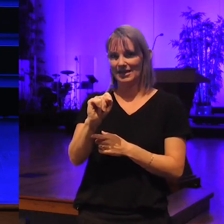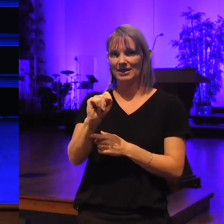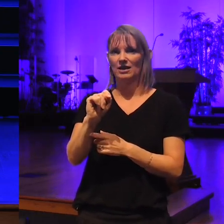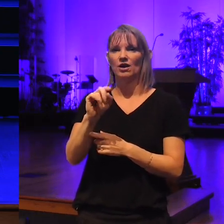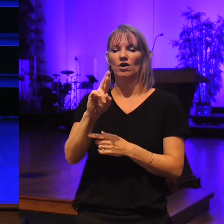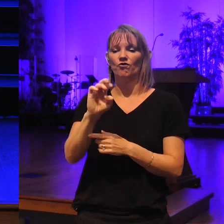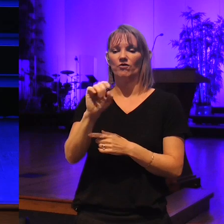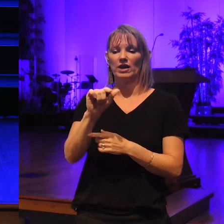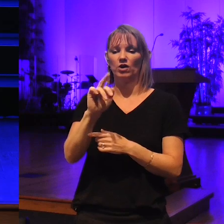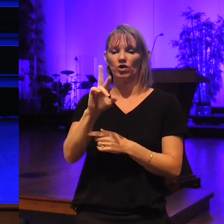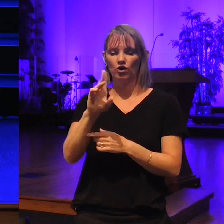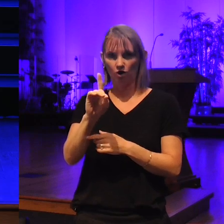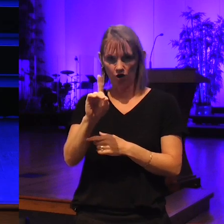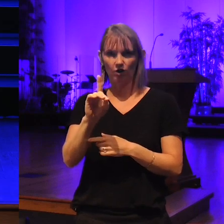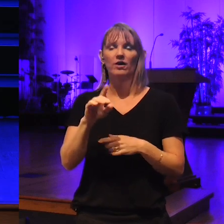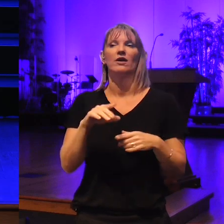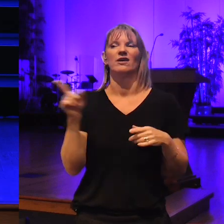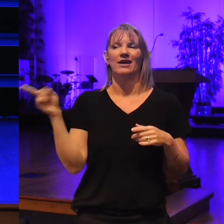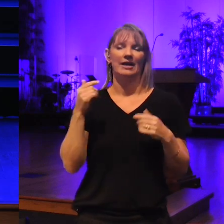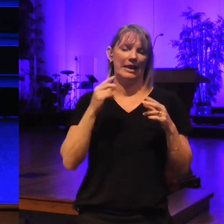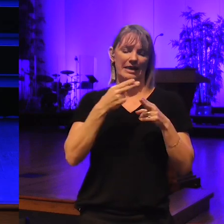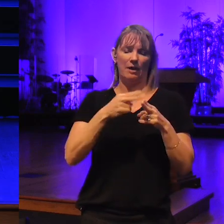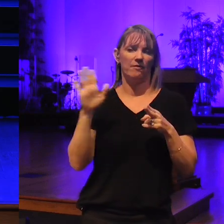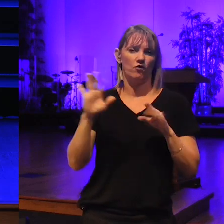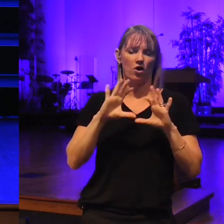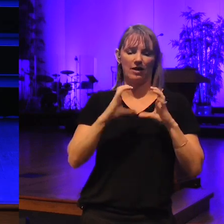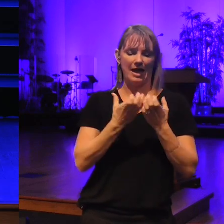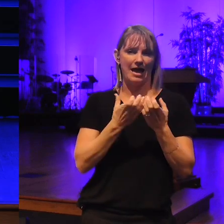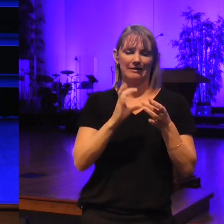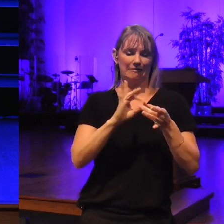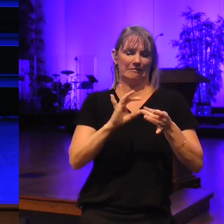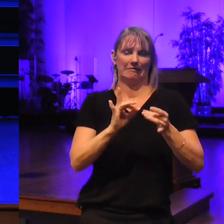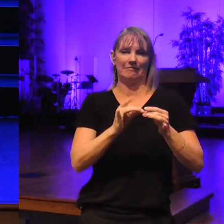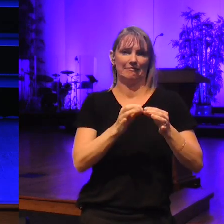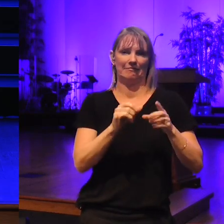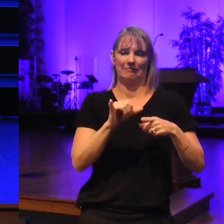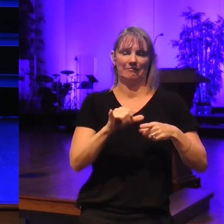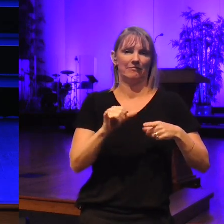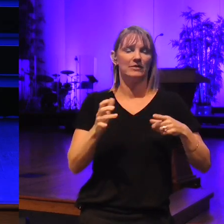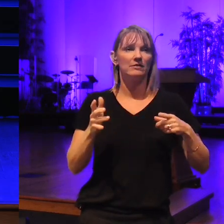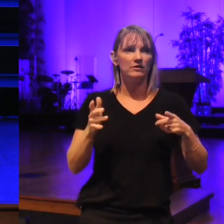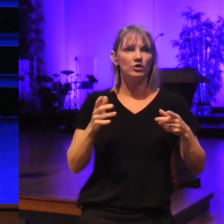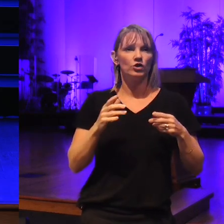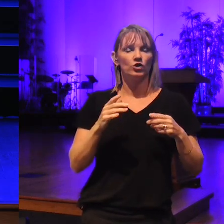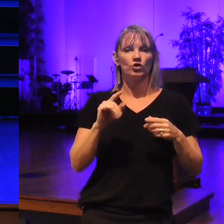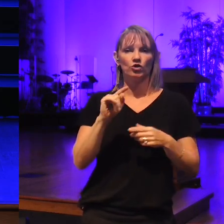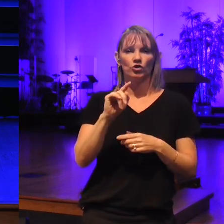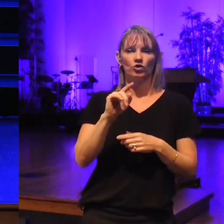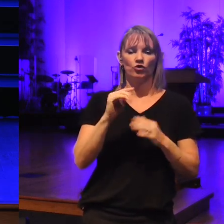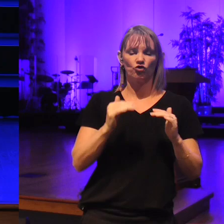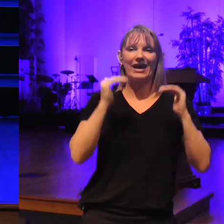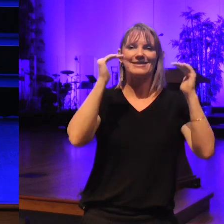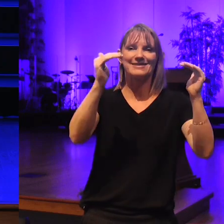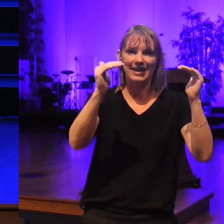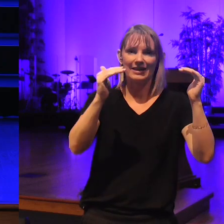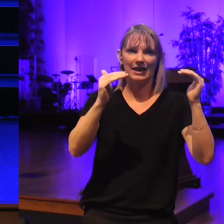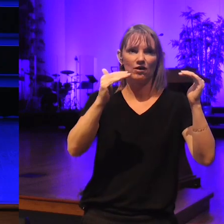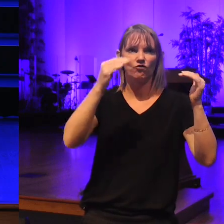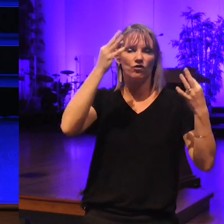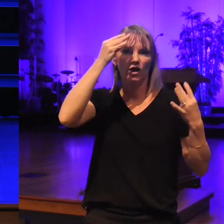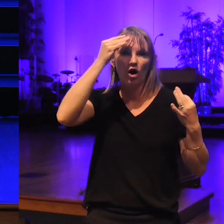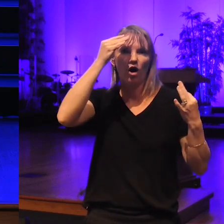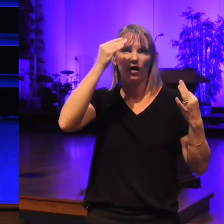be Angerless Living, Transcendent Regard. The transcendent regard is being able to transcend